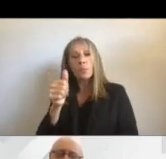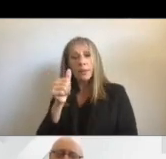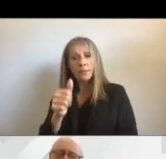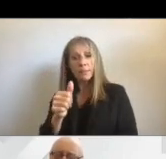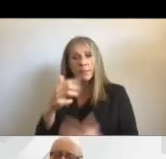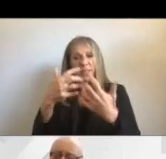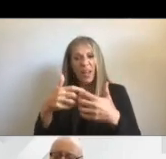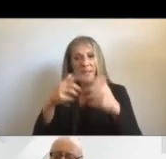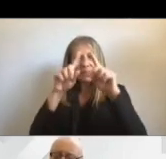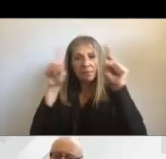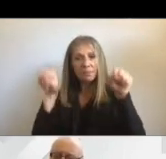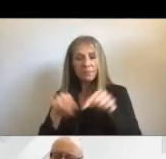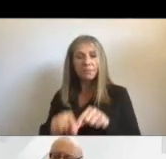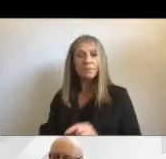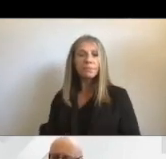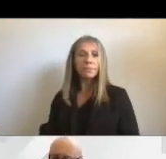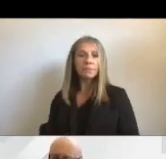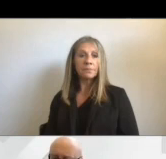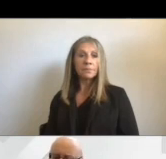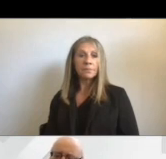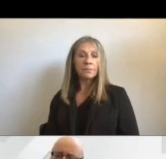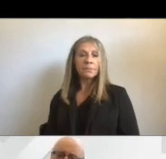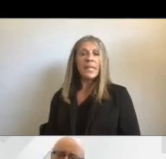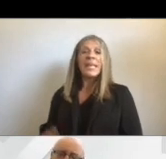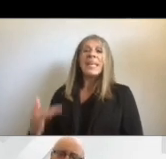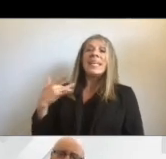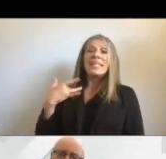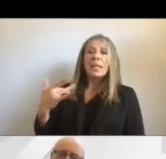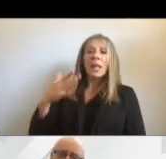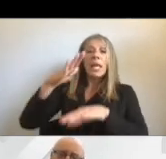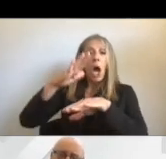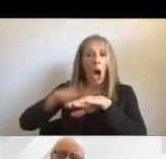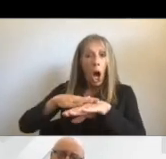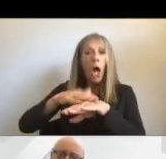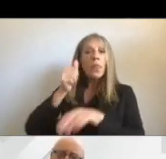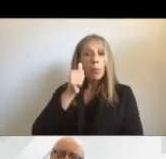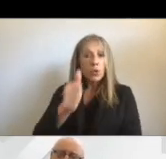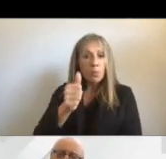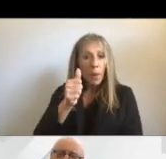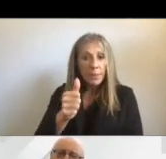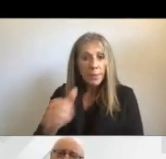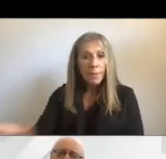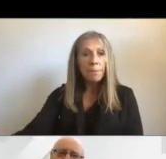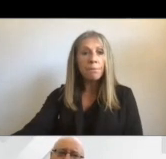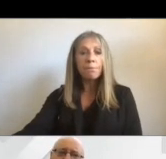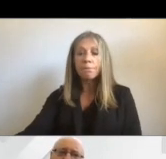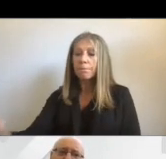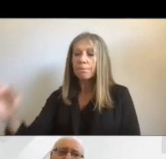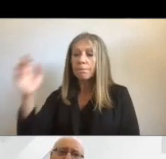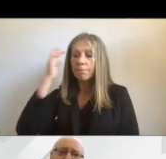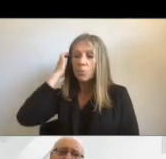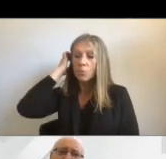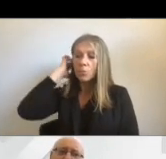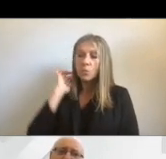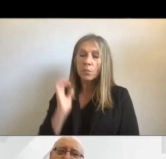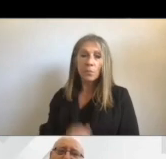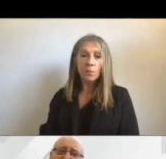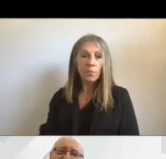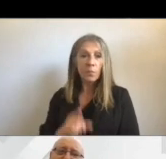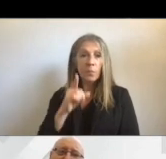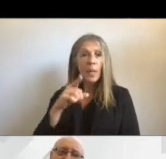or passive detection device must be provided on the pedestrian refuge island. If a passive